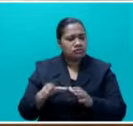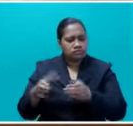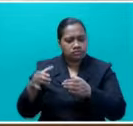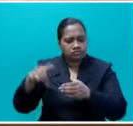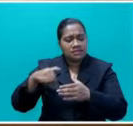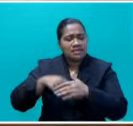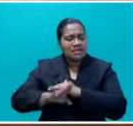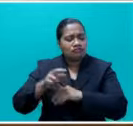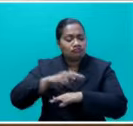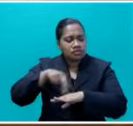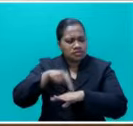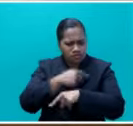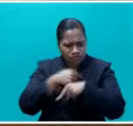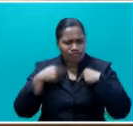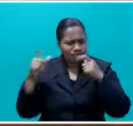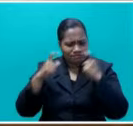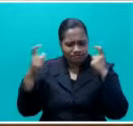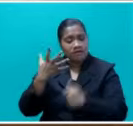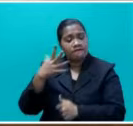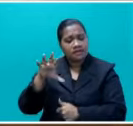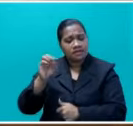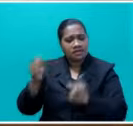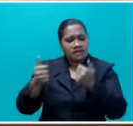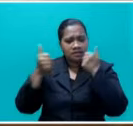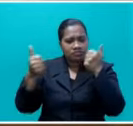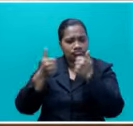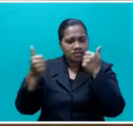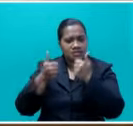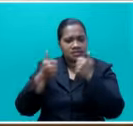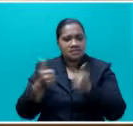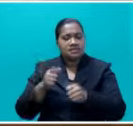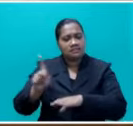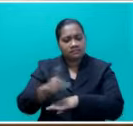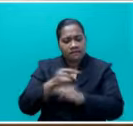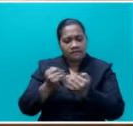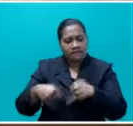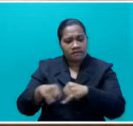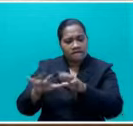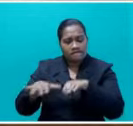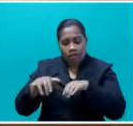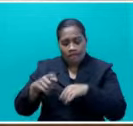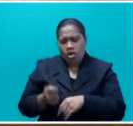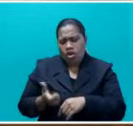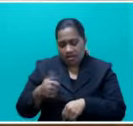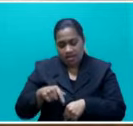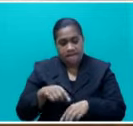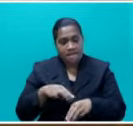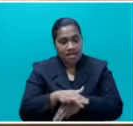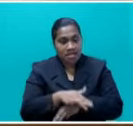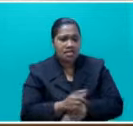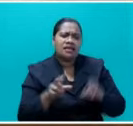region, and we have just celebrated the 50th anniversary of the Pacific Islands Forum early this month, with the